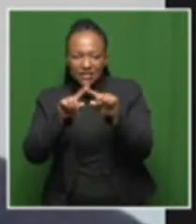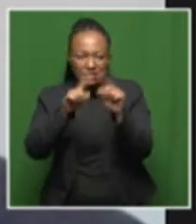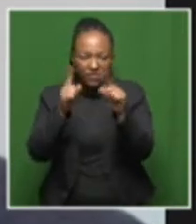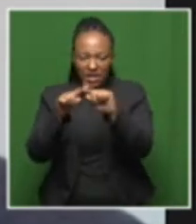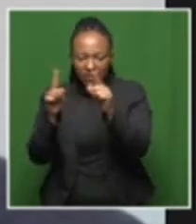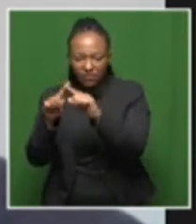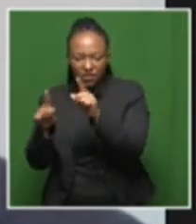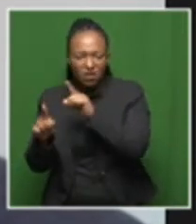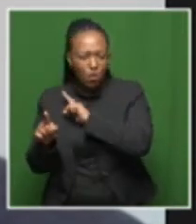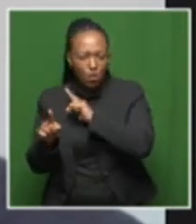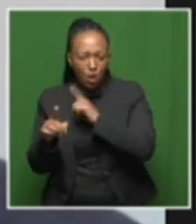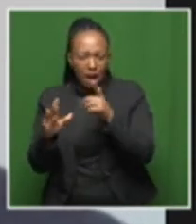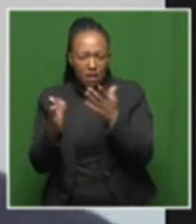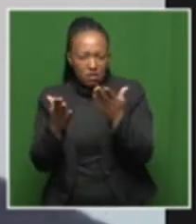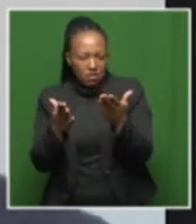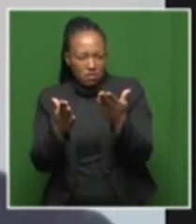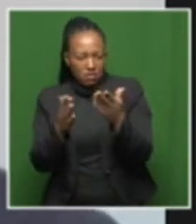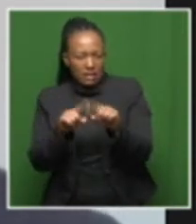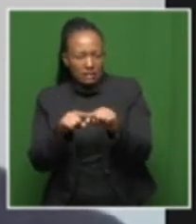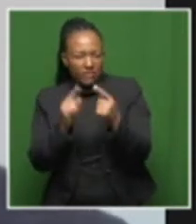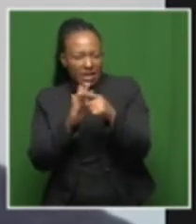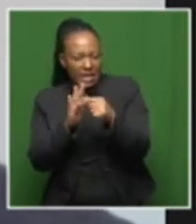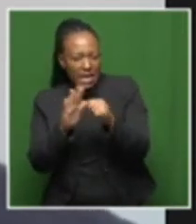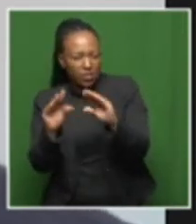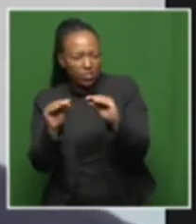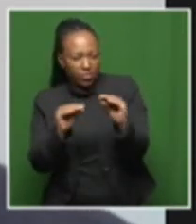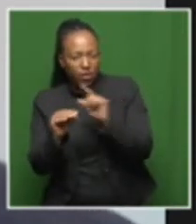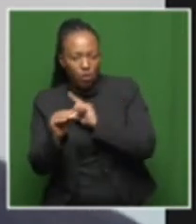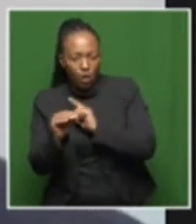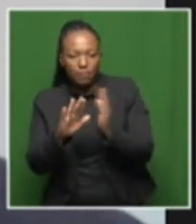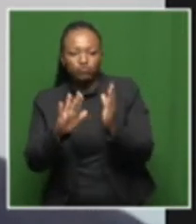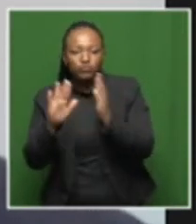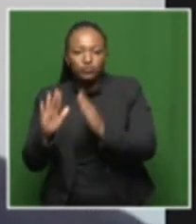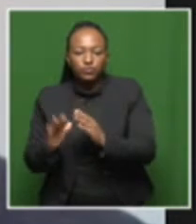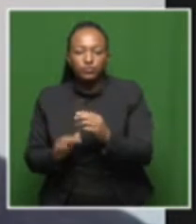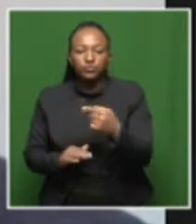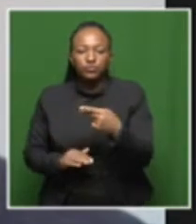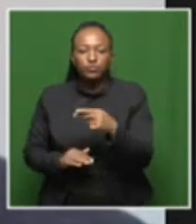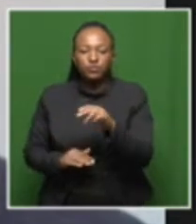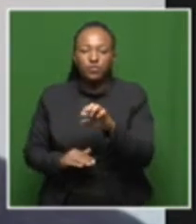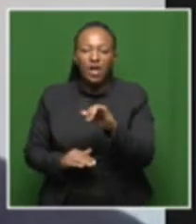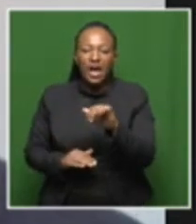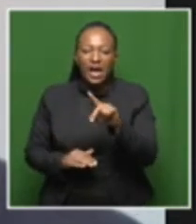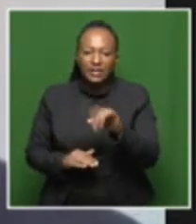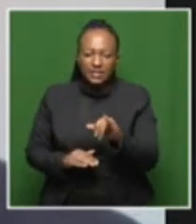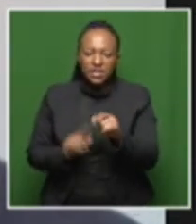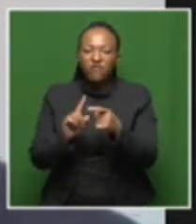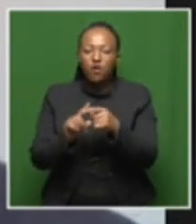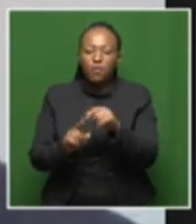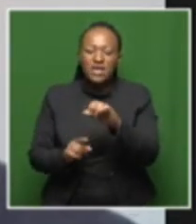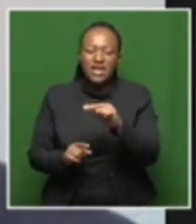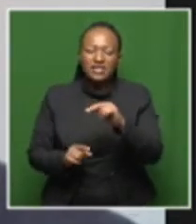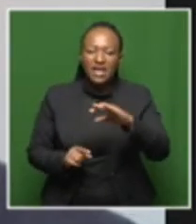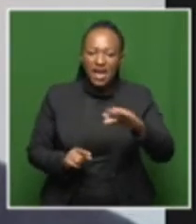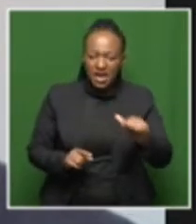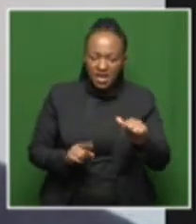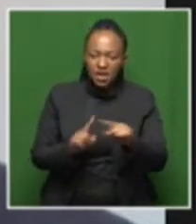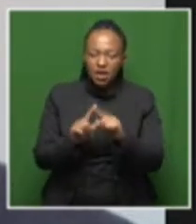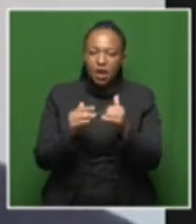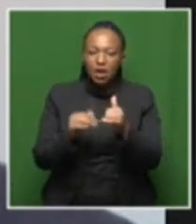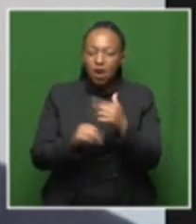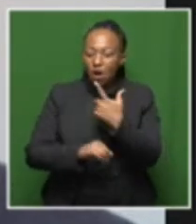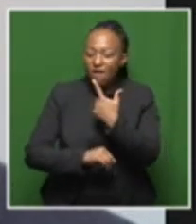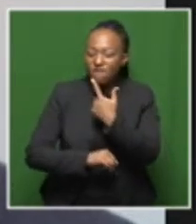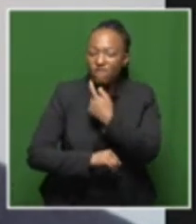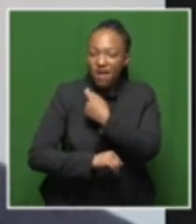thereof. Why is it the case? And Heidi is from ENCA. She's asking, how many vaccines do we currently have